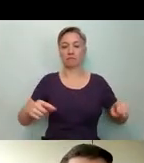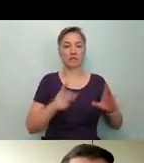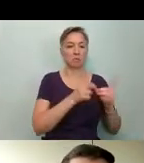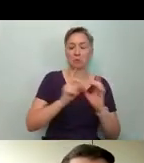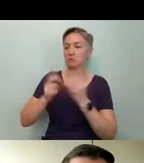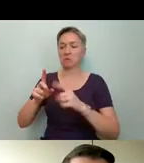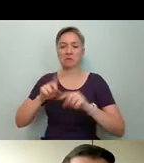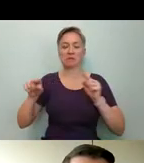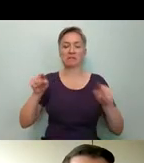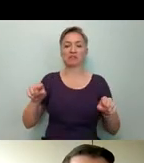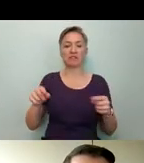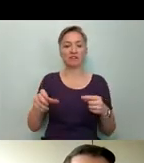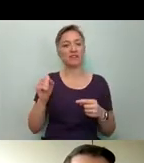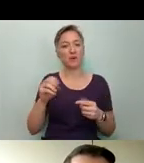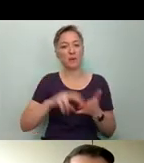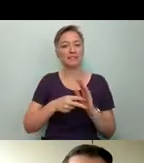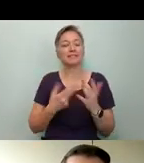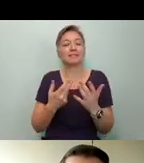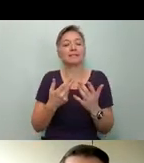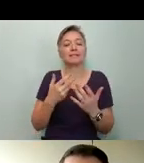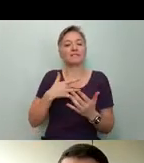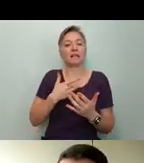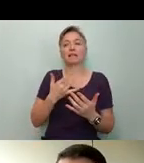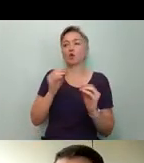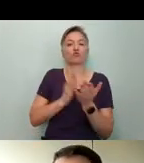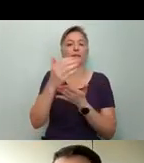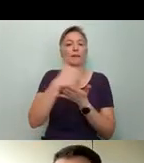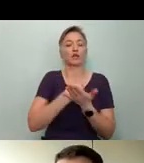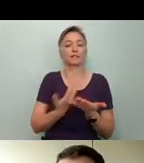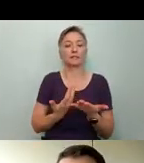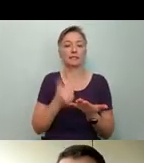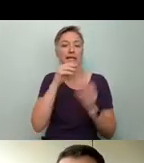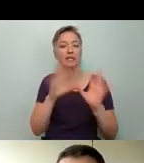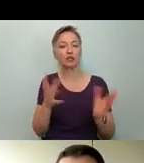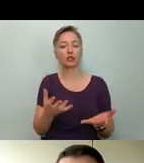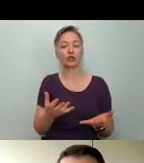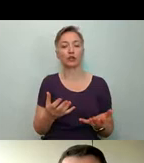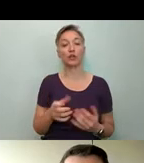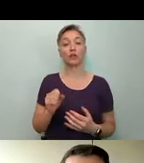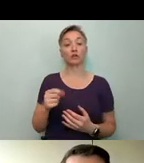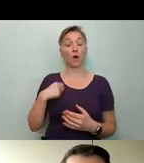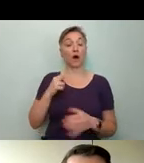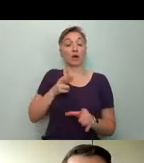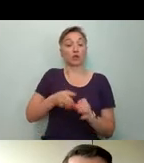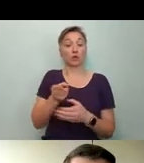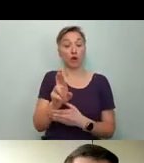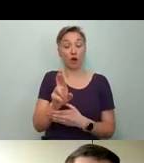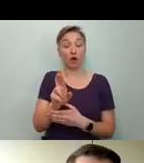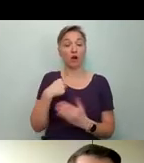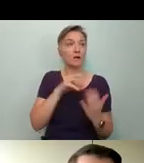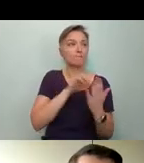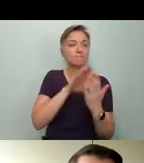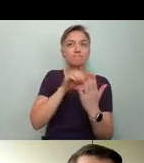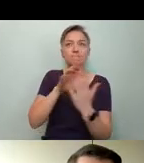of the things that has stood out to me as I've come into the system and kind of grown to understand more fully the